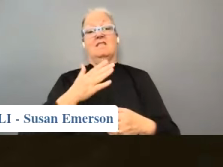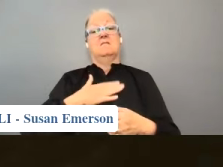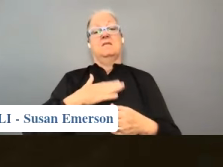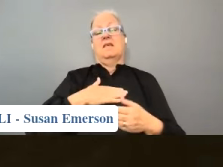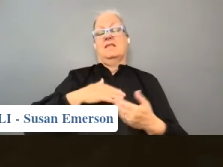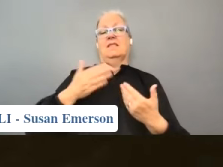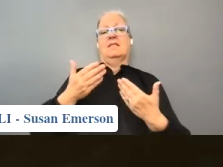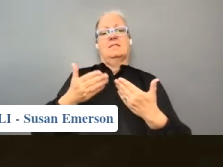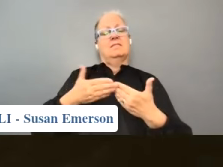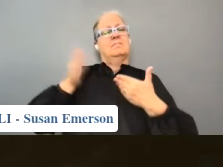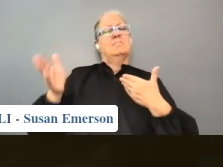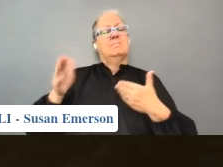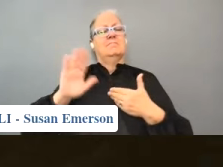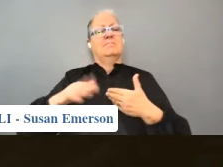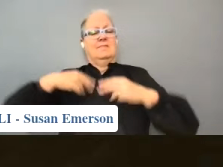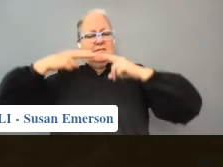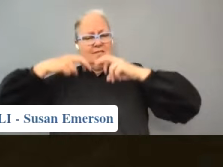producing and translating